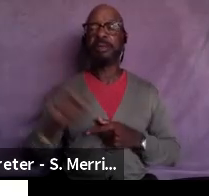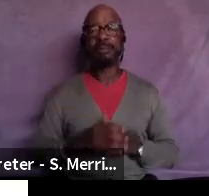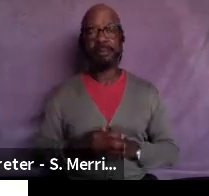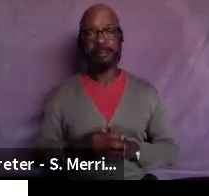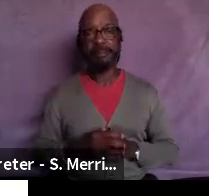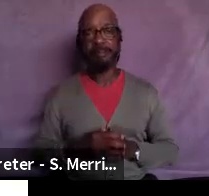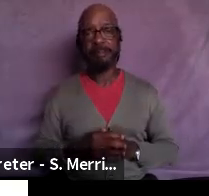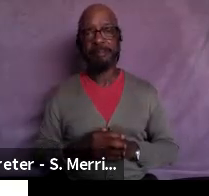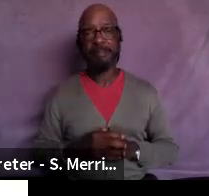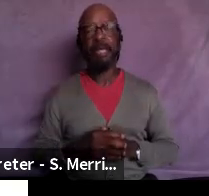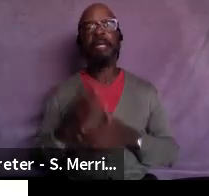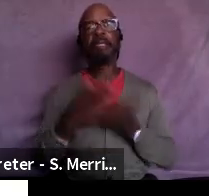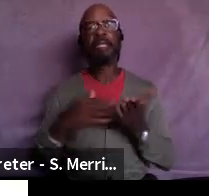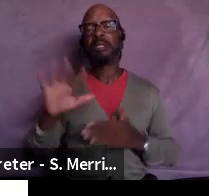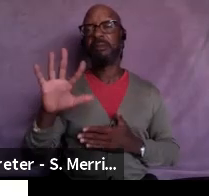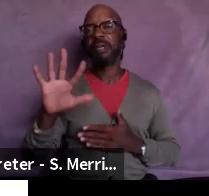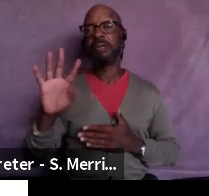So Section 504